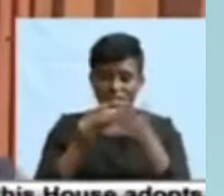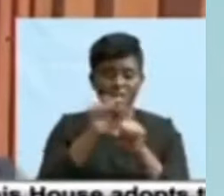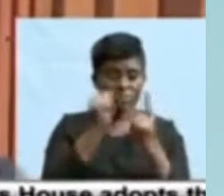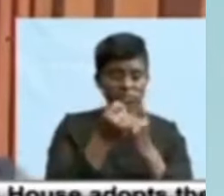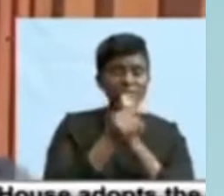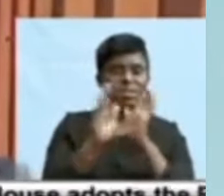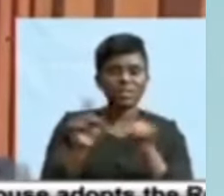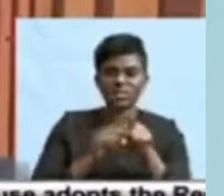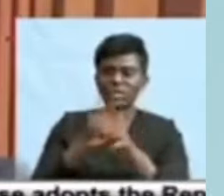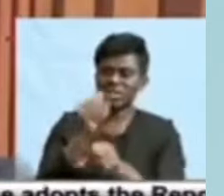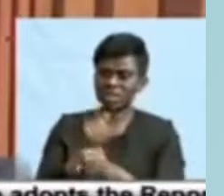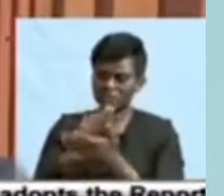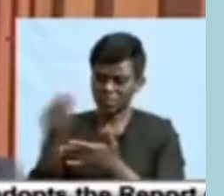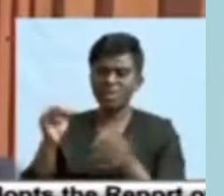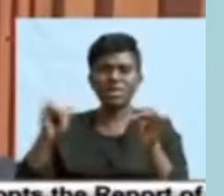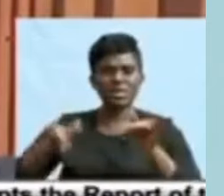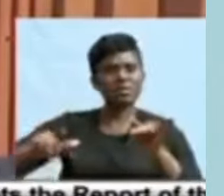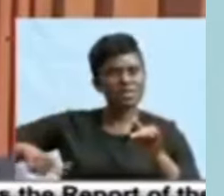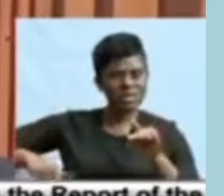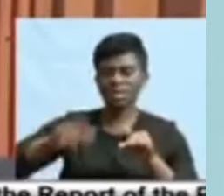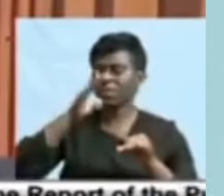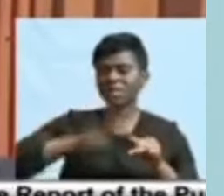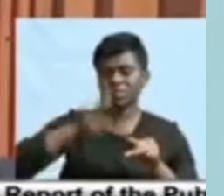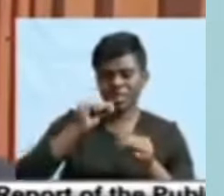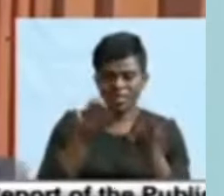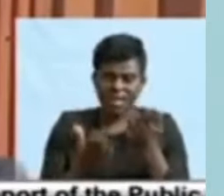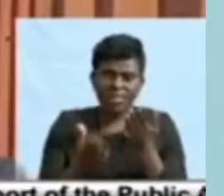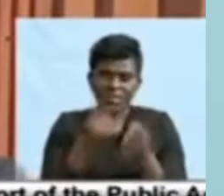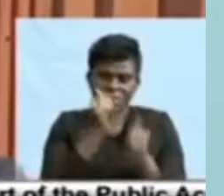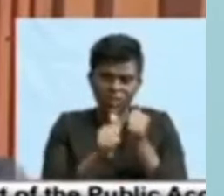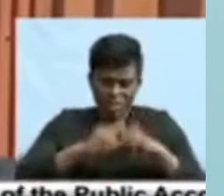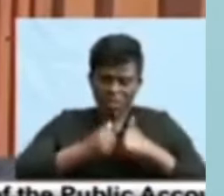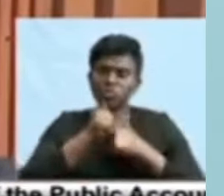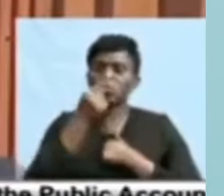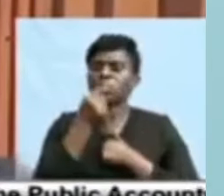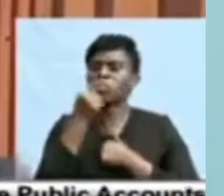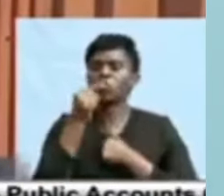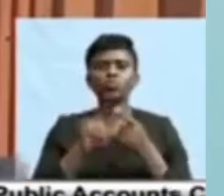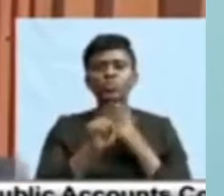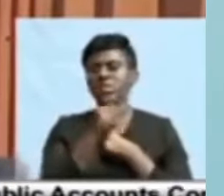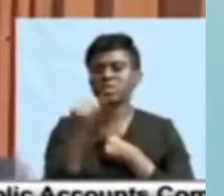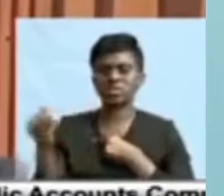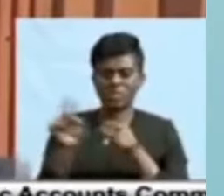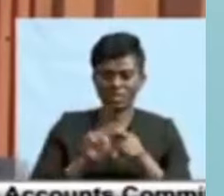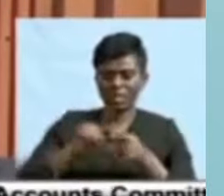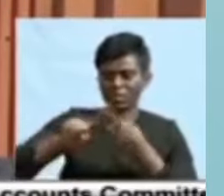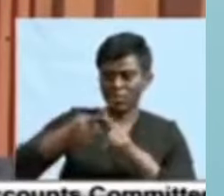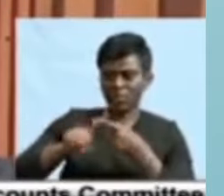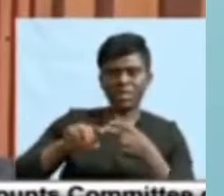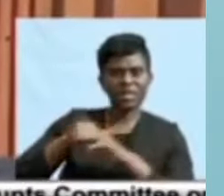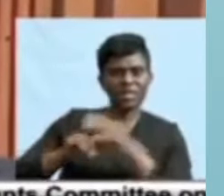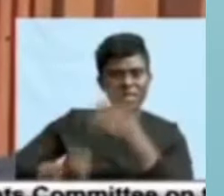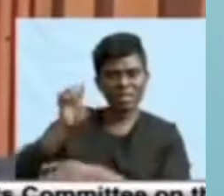traditional leaders are receiving fertilizer late. Madam Speaker, maybe it's because we don't speak to these issues, telling our friends in the